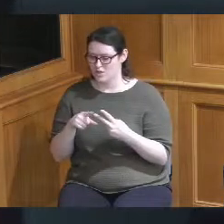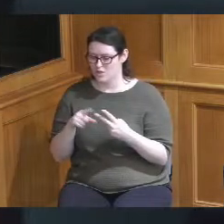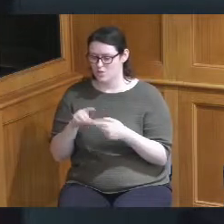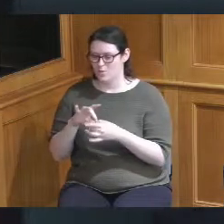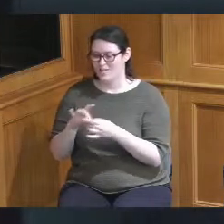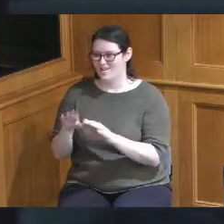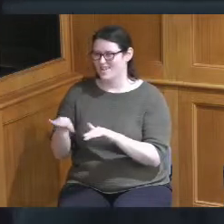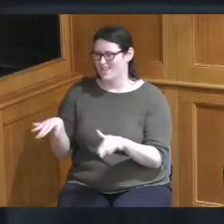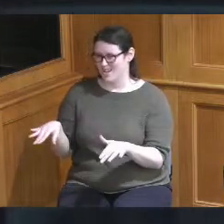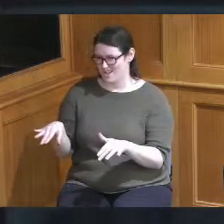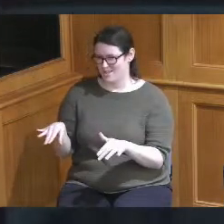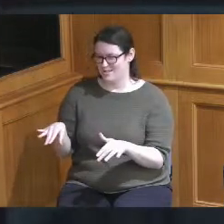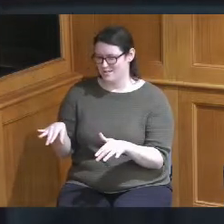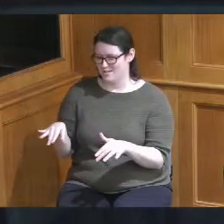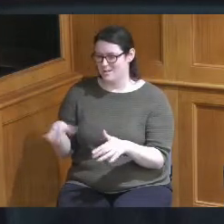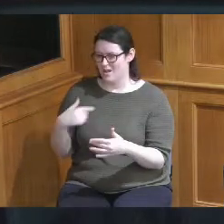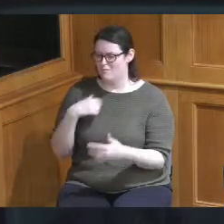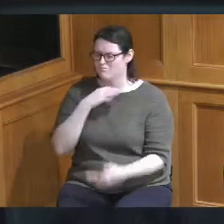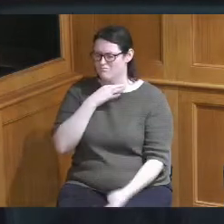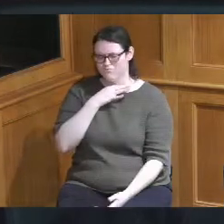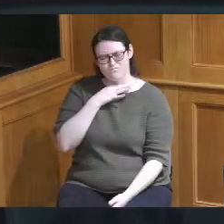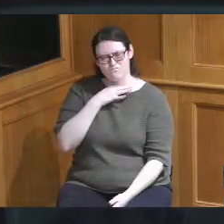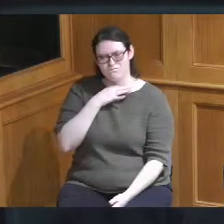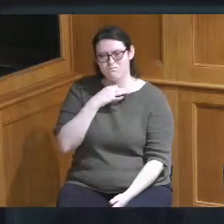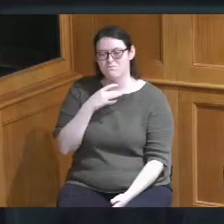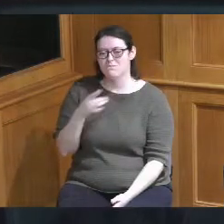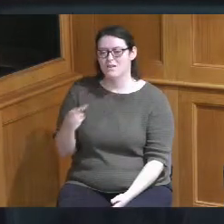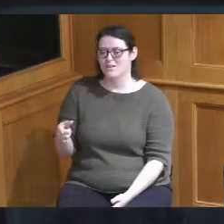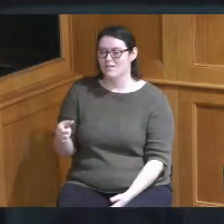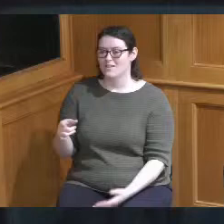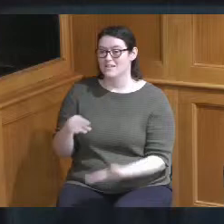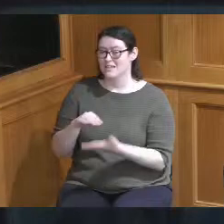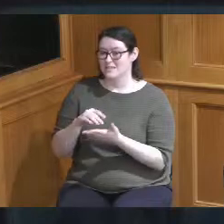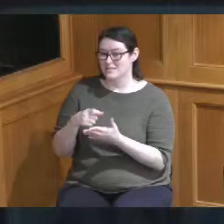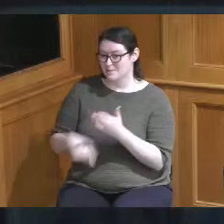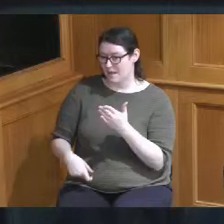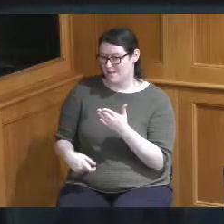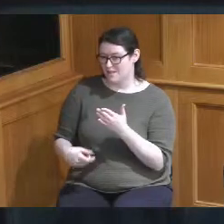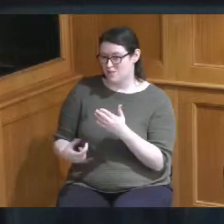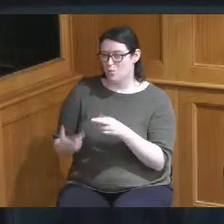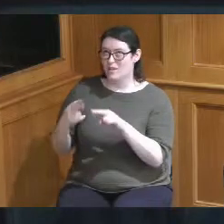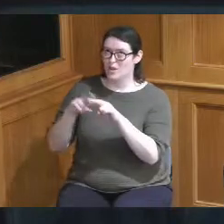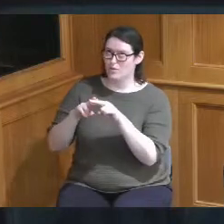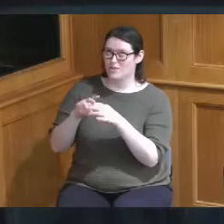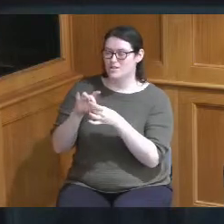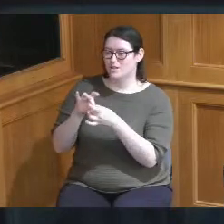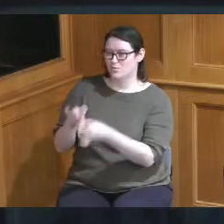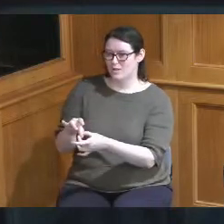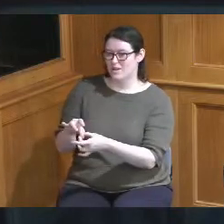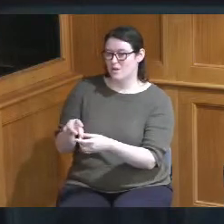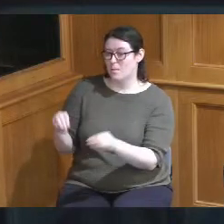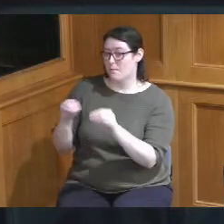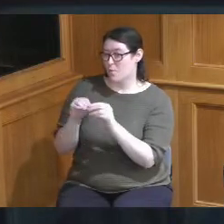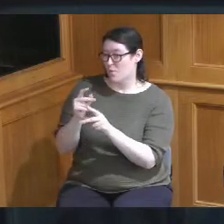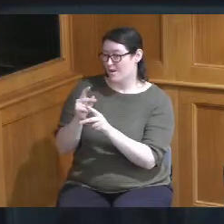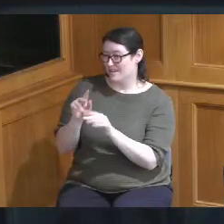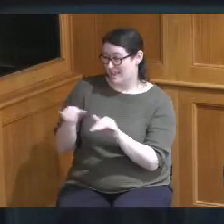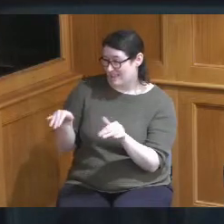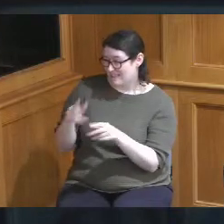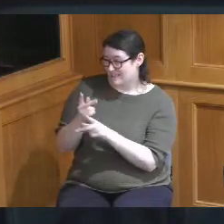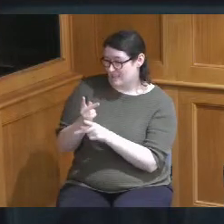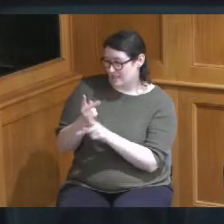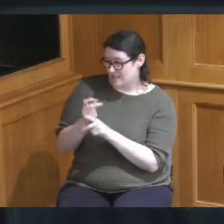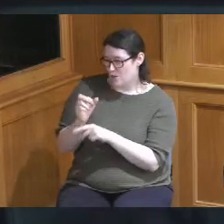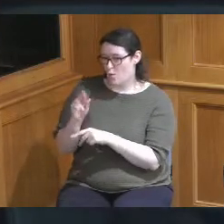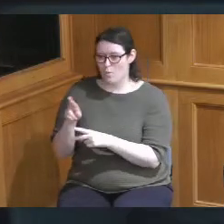to the kids. So I'm wondering if if the expense or the increase is related to more kids in